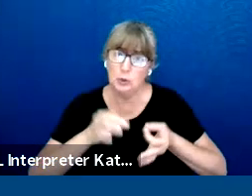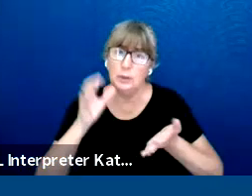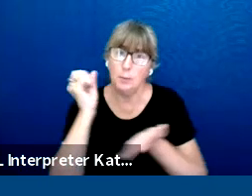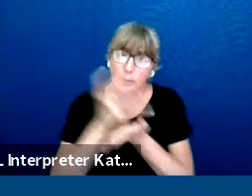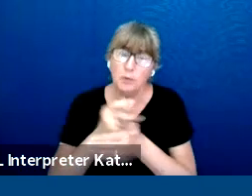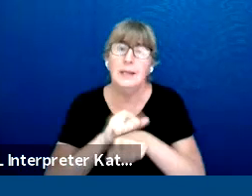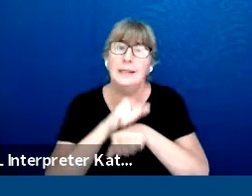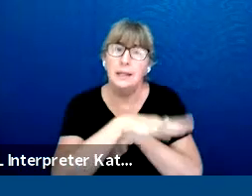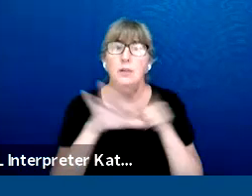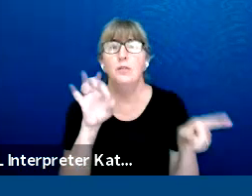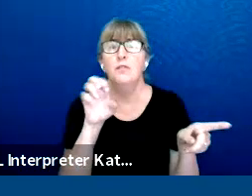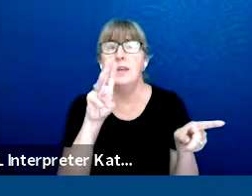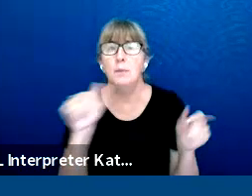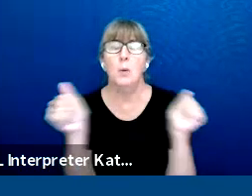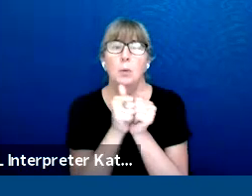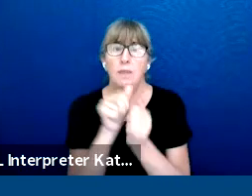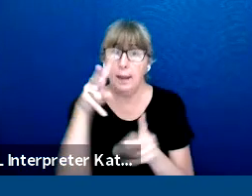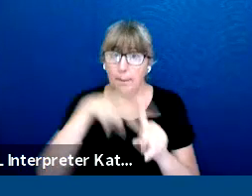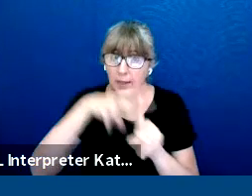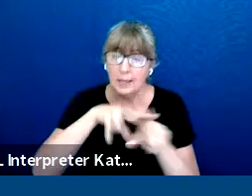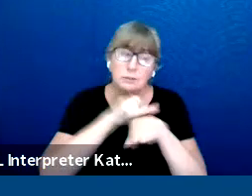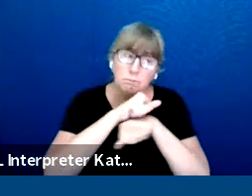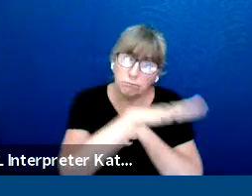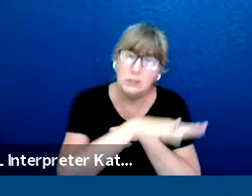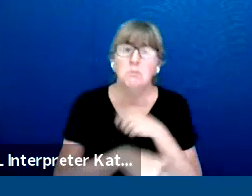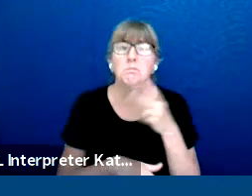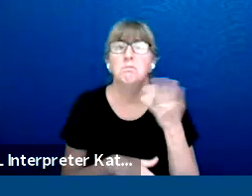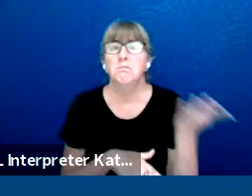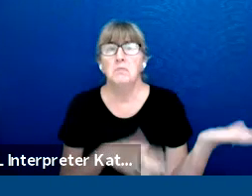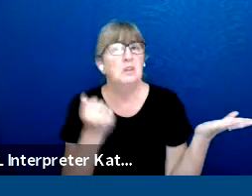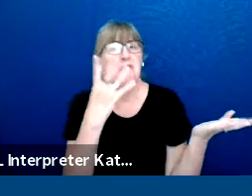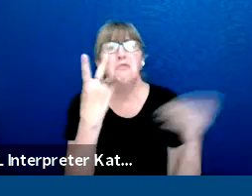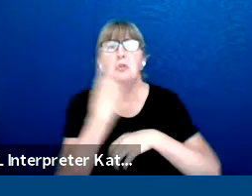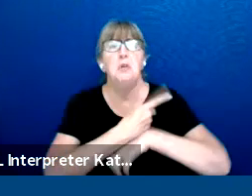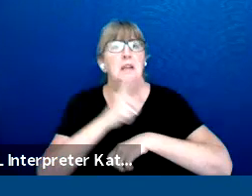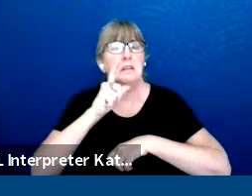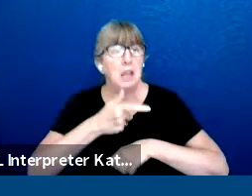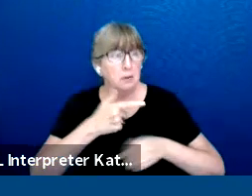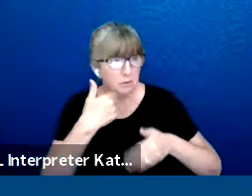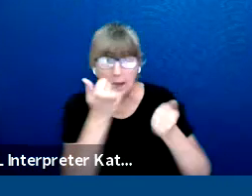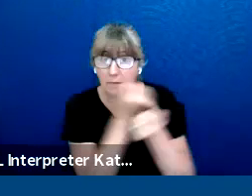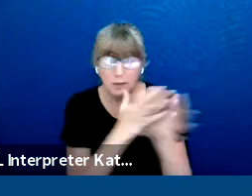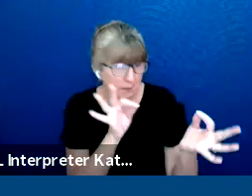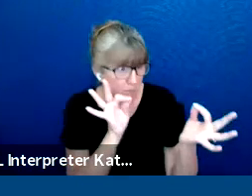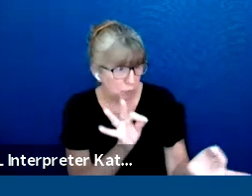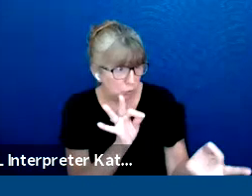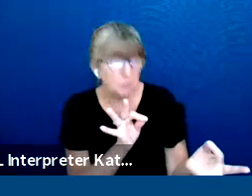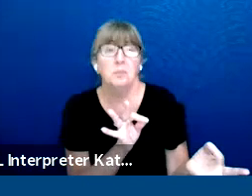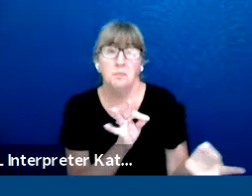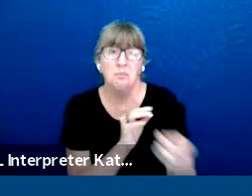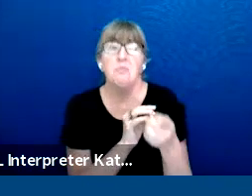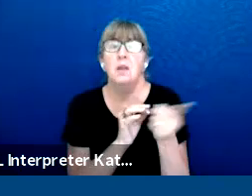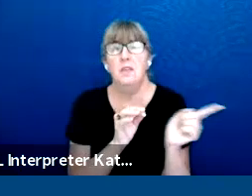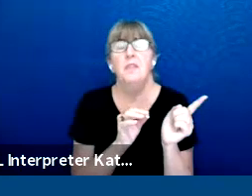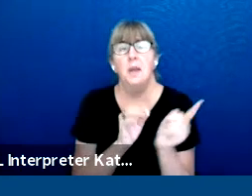their application. And it should be only a few days following that, if everything is in order, for them to be